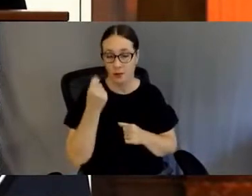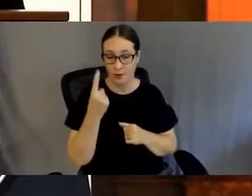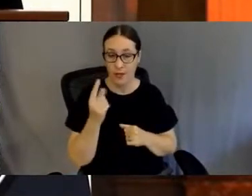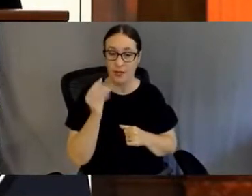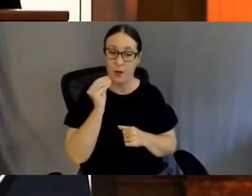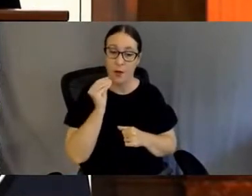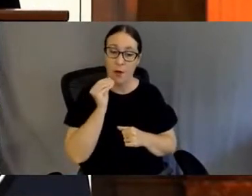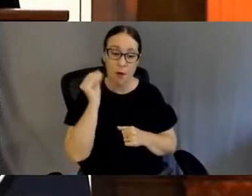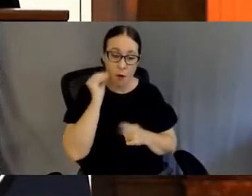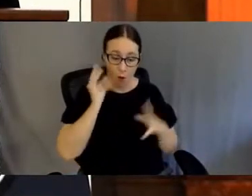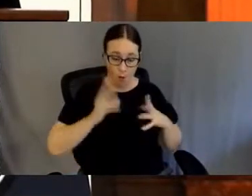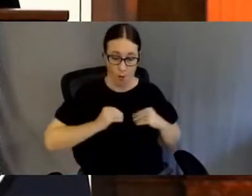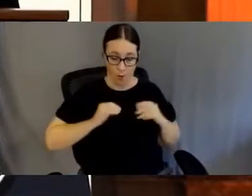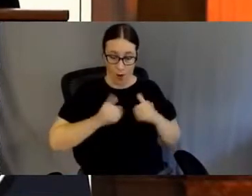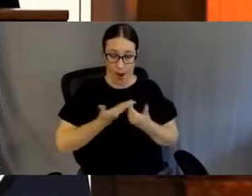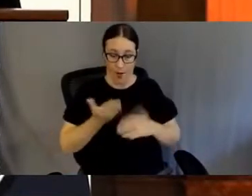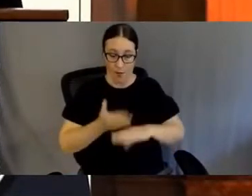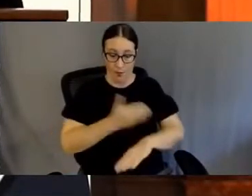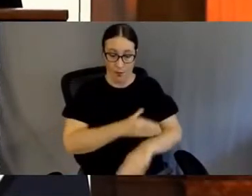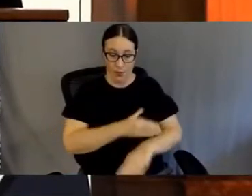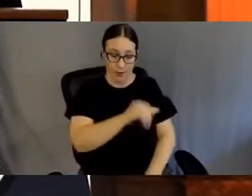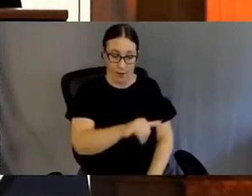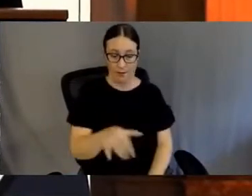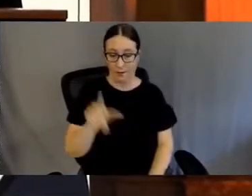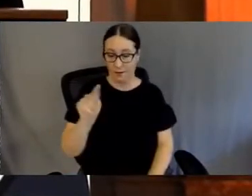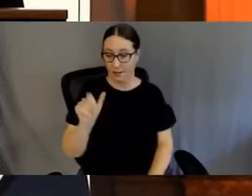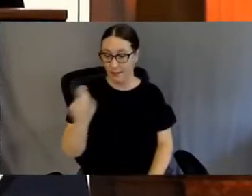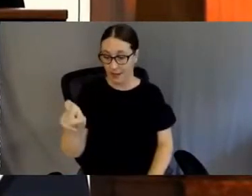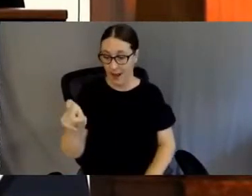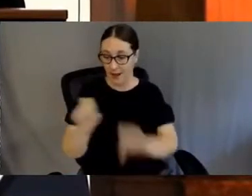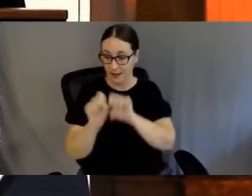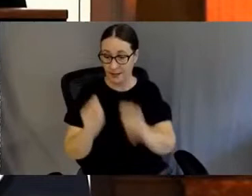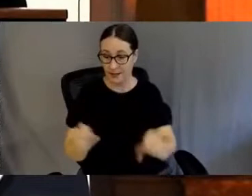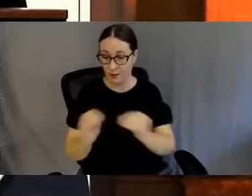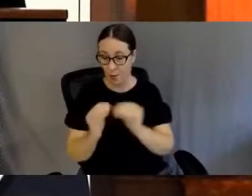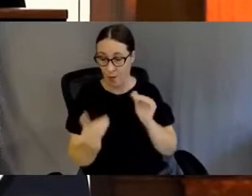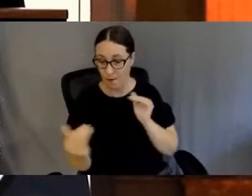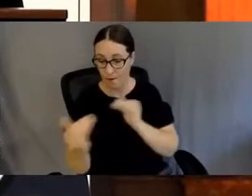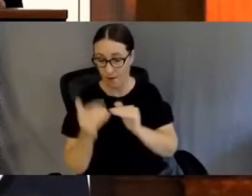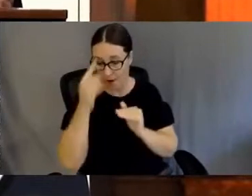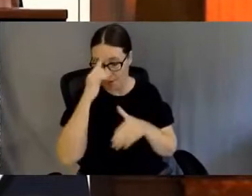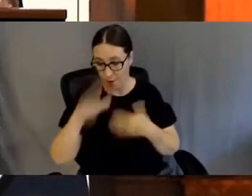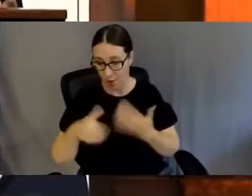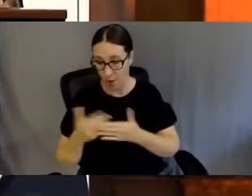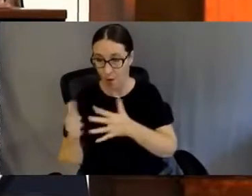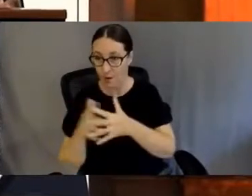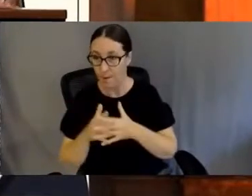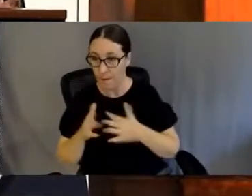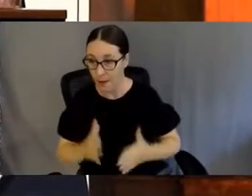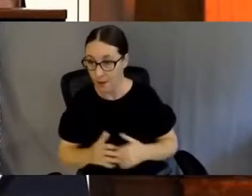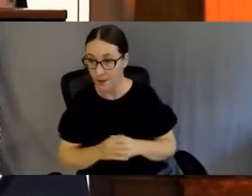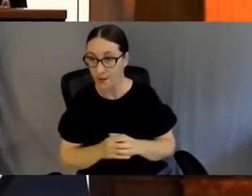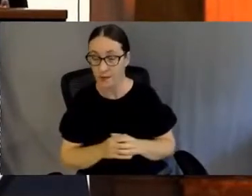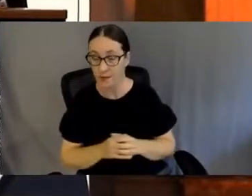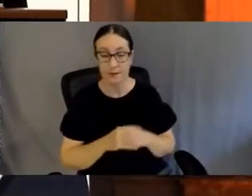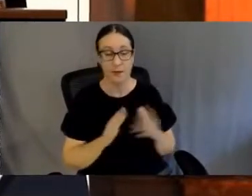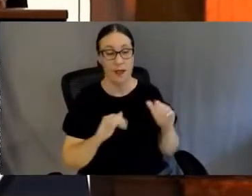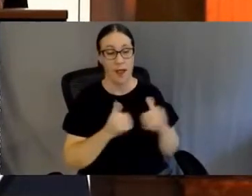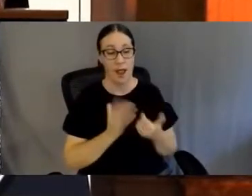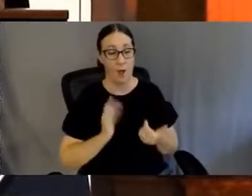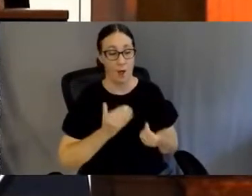homeownership, how we make the tax system fairer for all Americans, and how we align